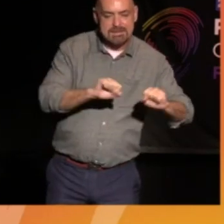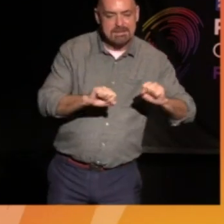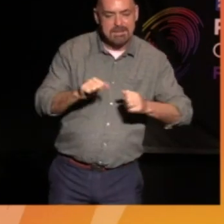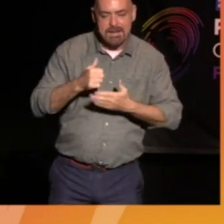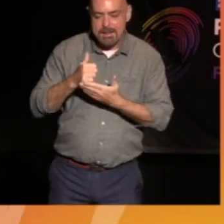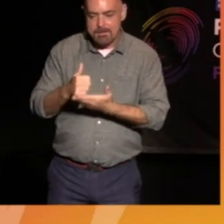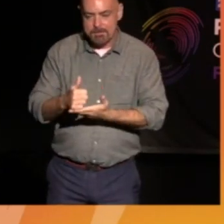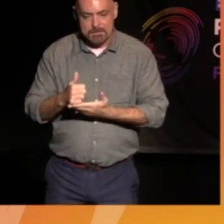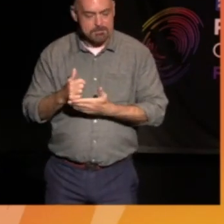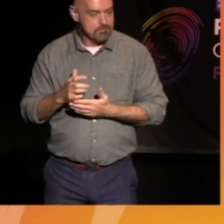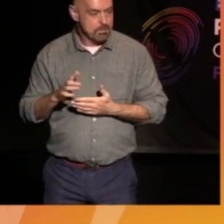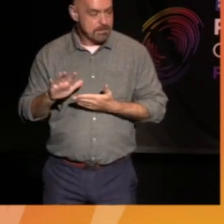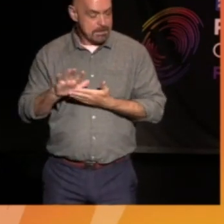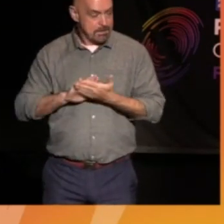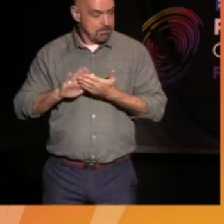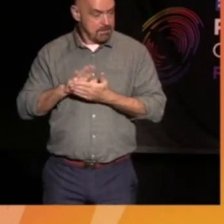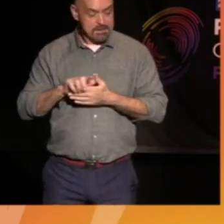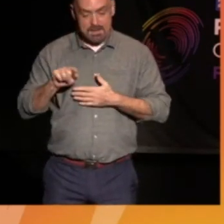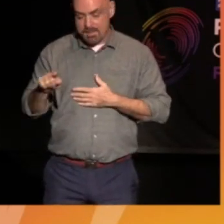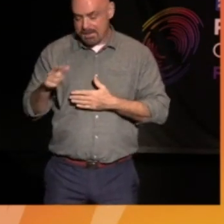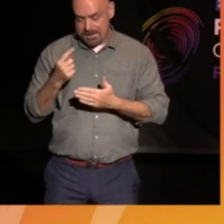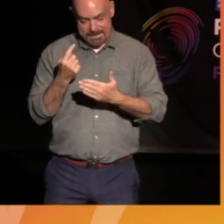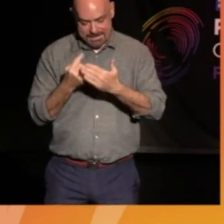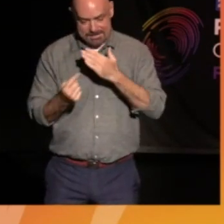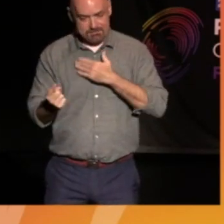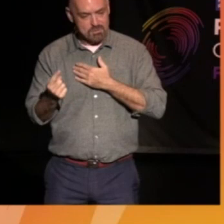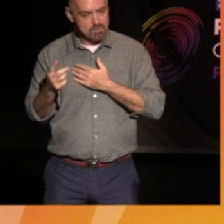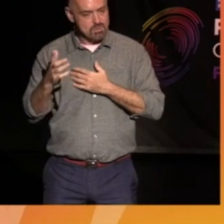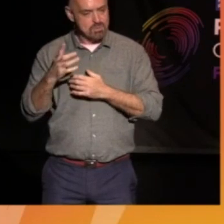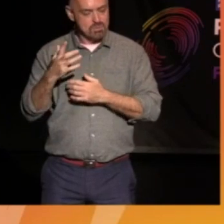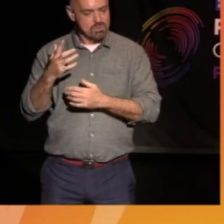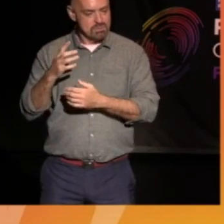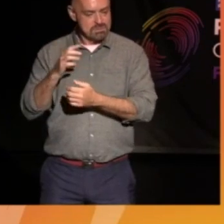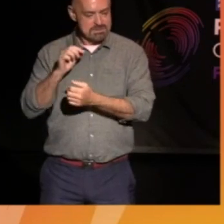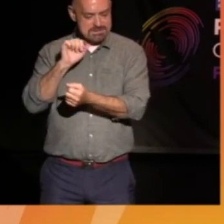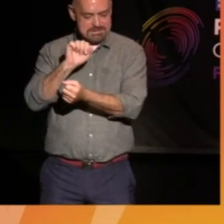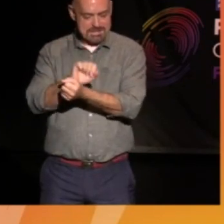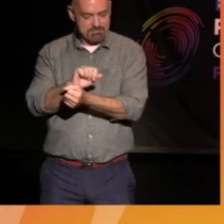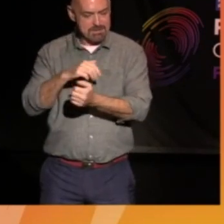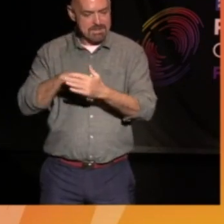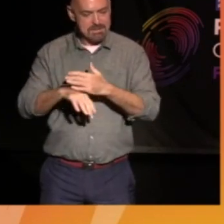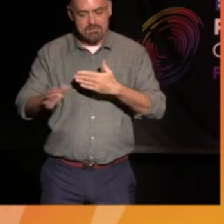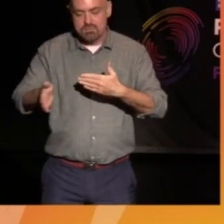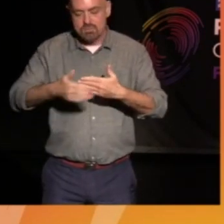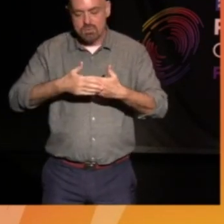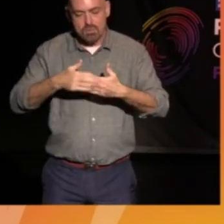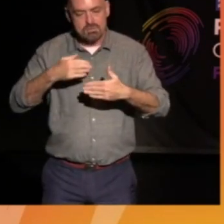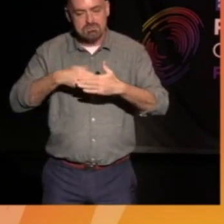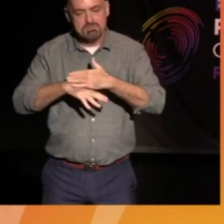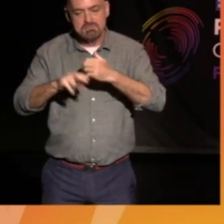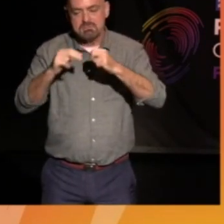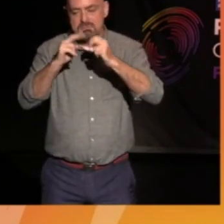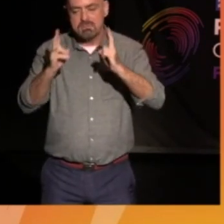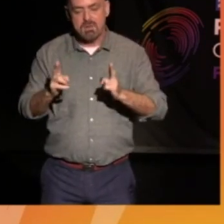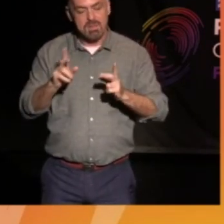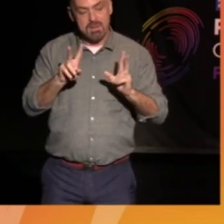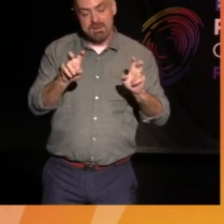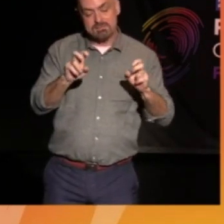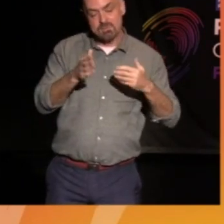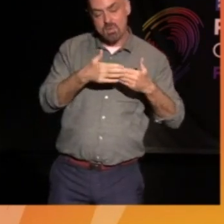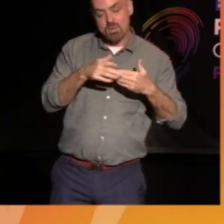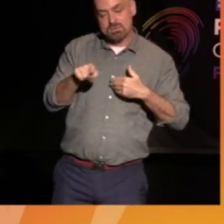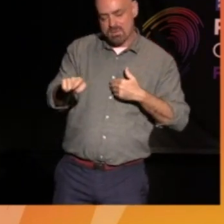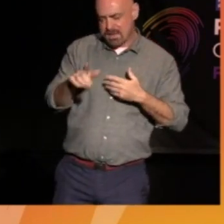that remains a kind of invisible slavery and inside the doors. So closed door slavery, and that is quite